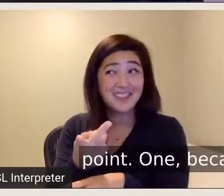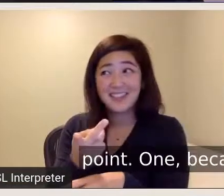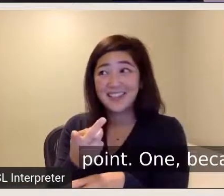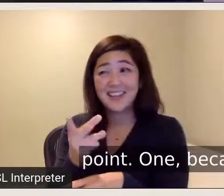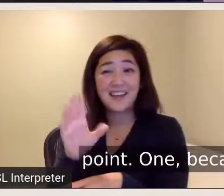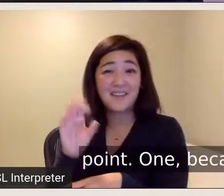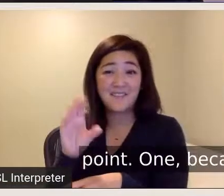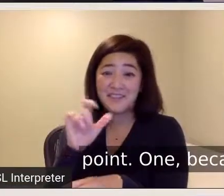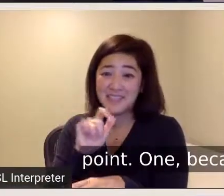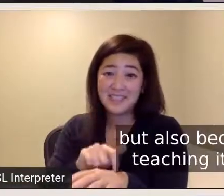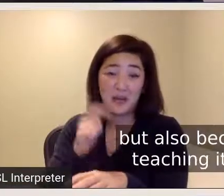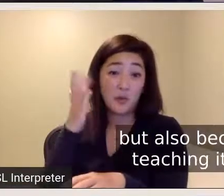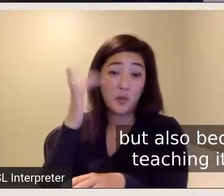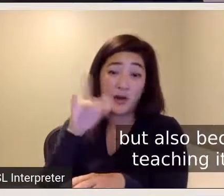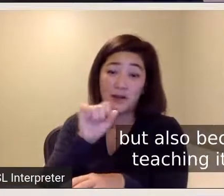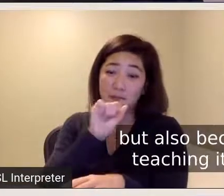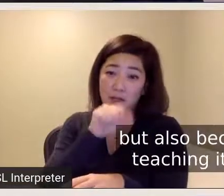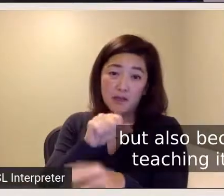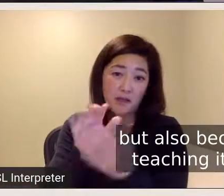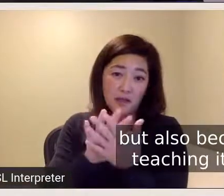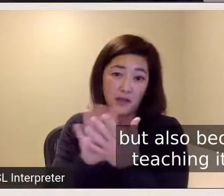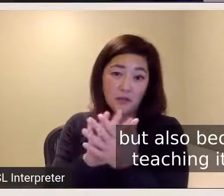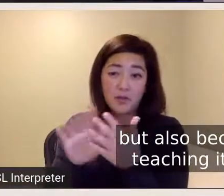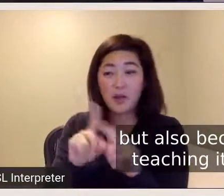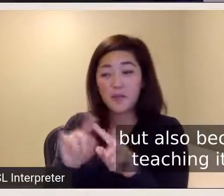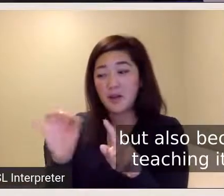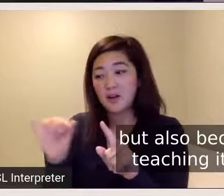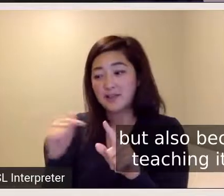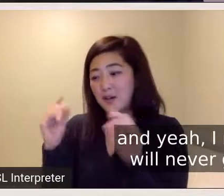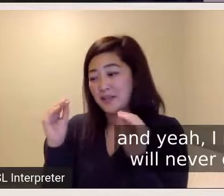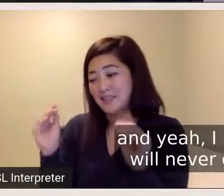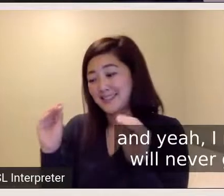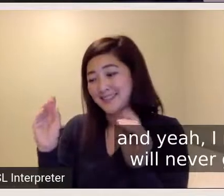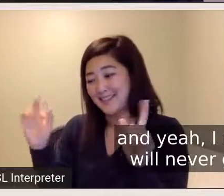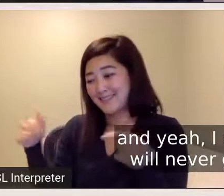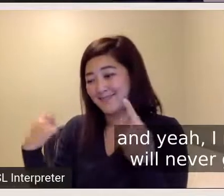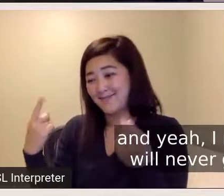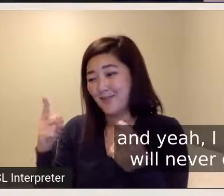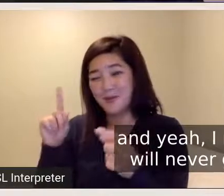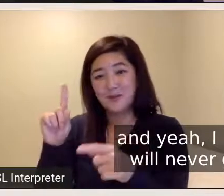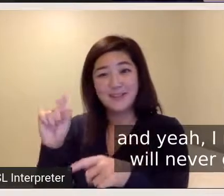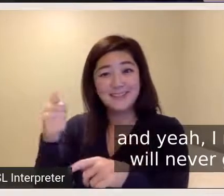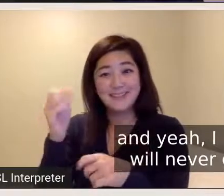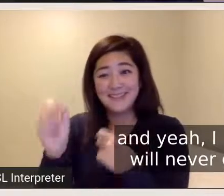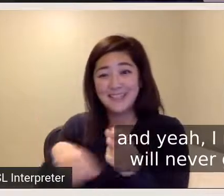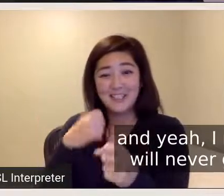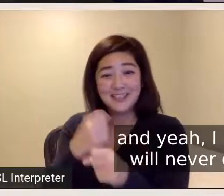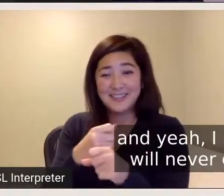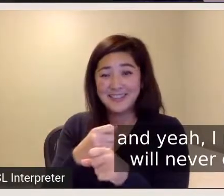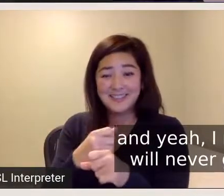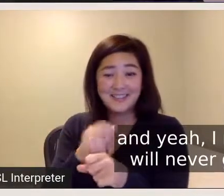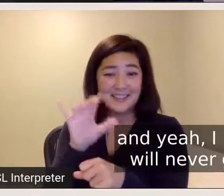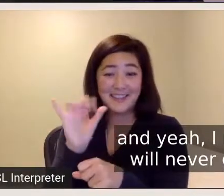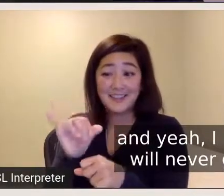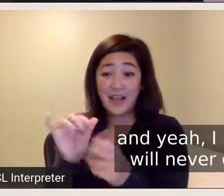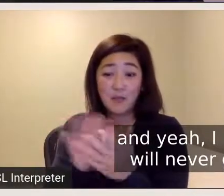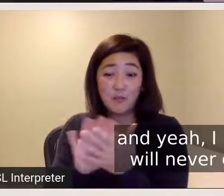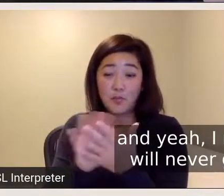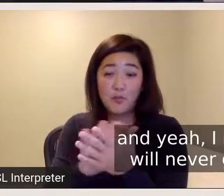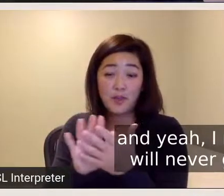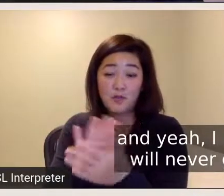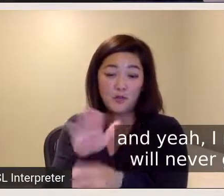One, because I love the film, but also because I've been teaching it for a decade. And, yeah, I mean, that film will never get old to